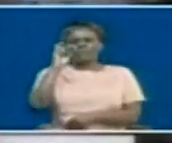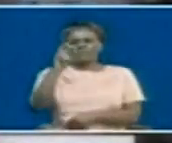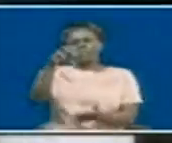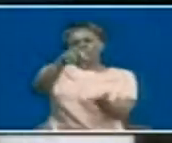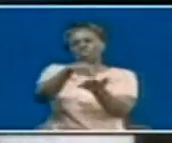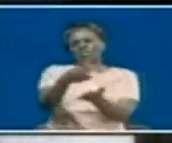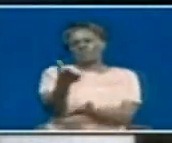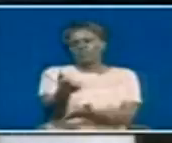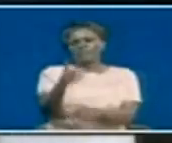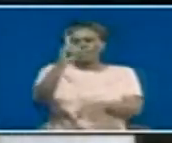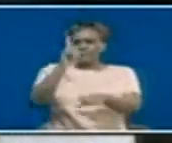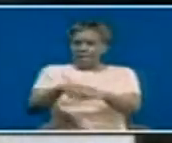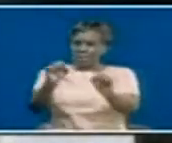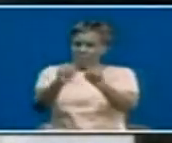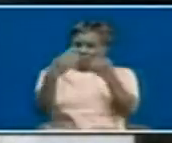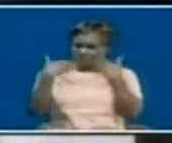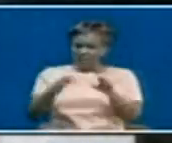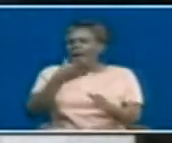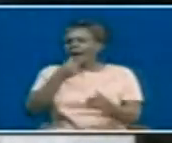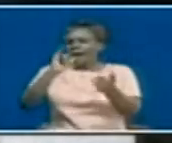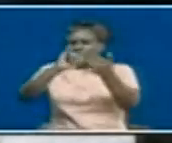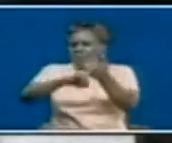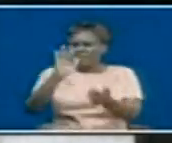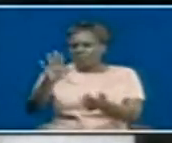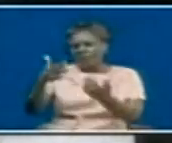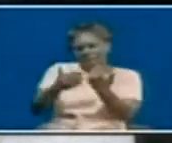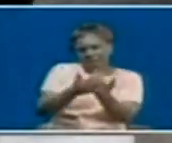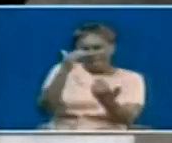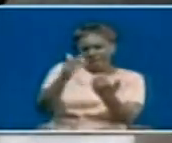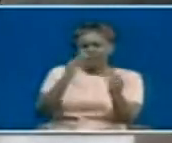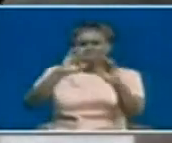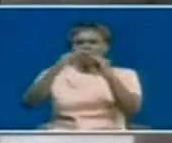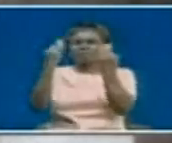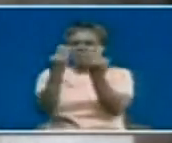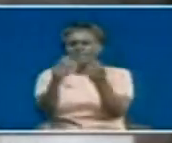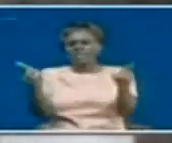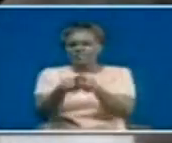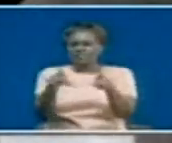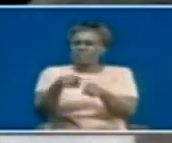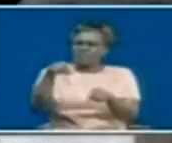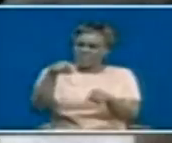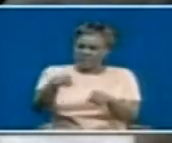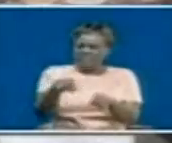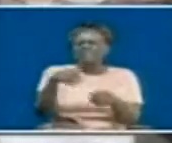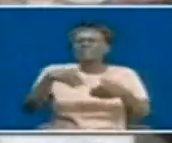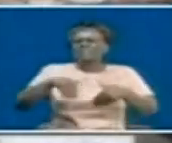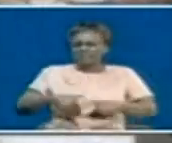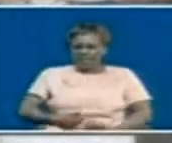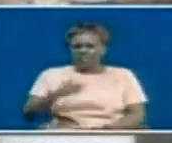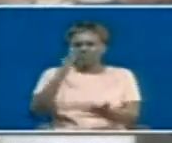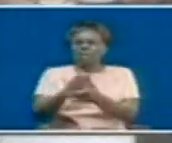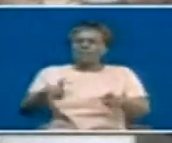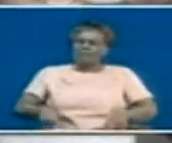kind of state. And while all that was happening, a husband took charge of the family. In his words, it drained him. Nights